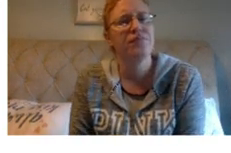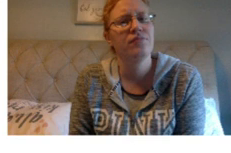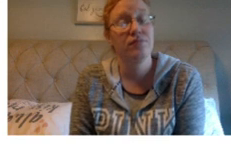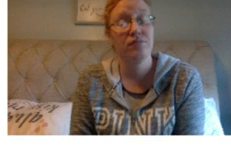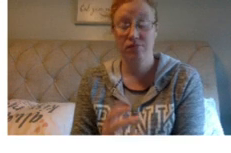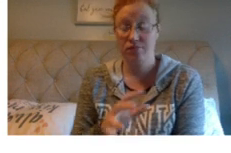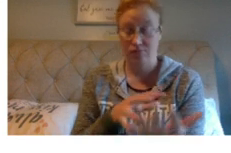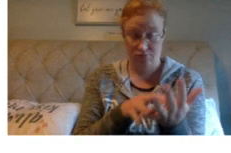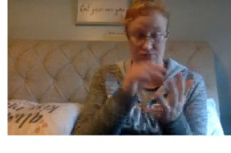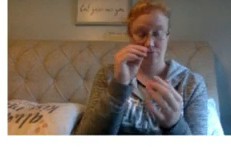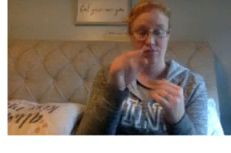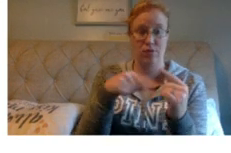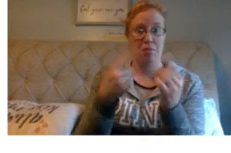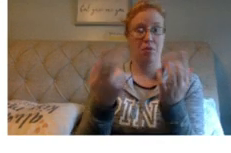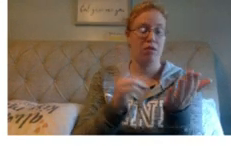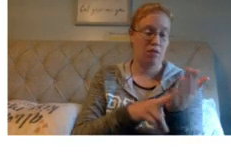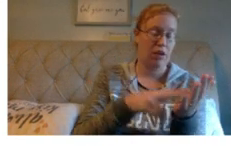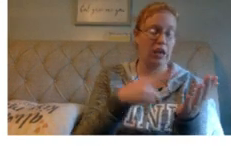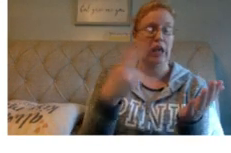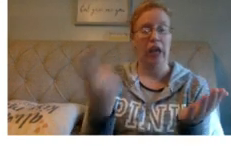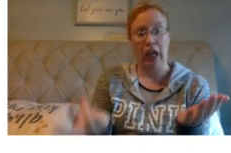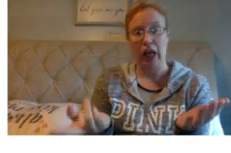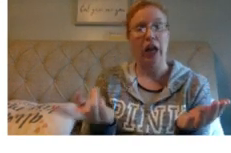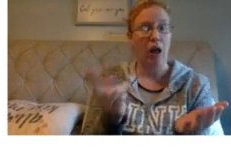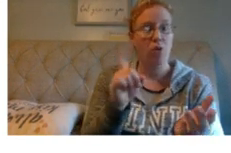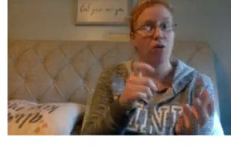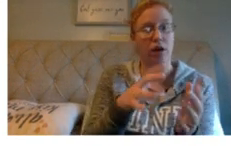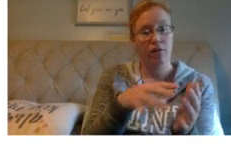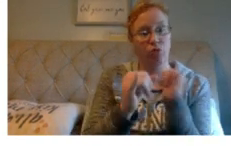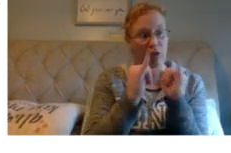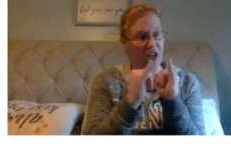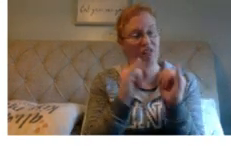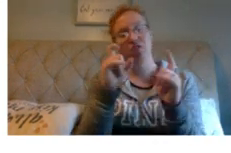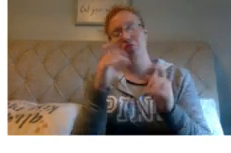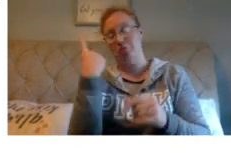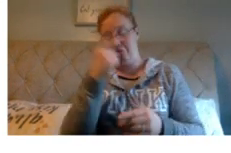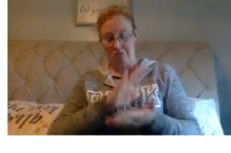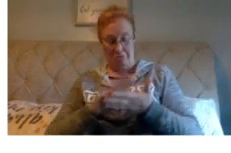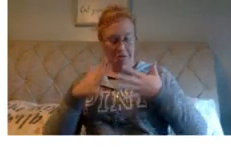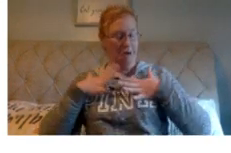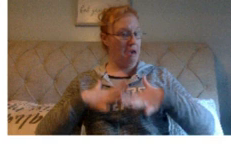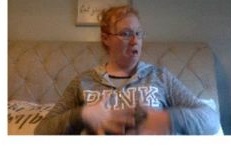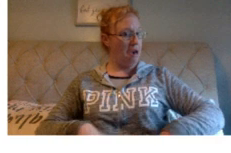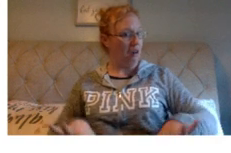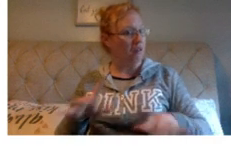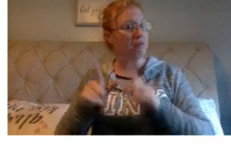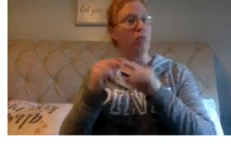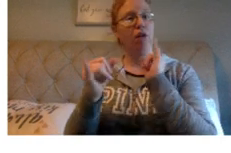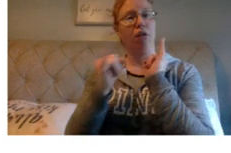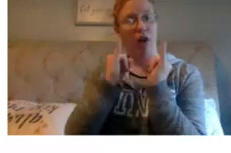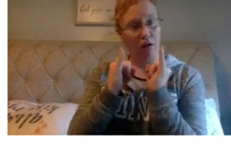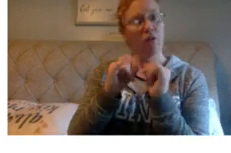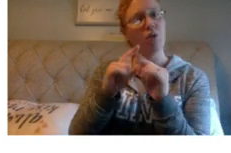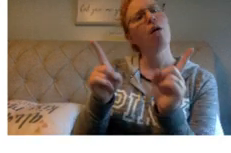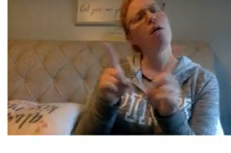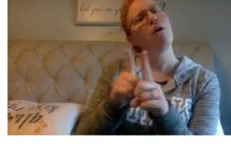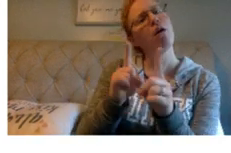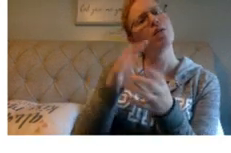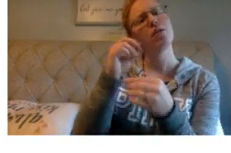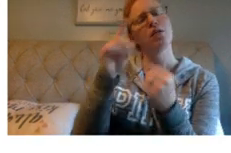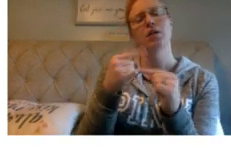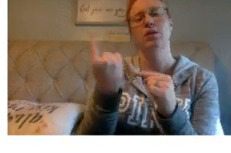We learned about clocking in and out. We learned that you have to interview and you need to look nice when you interview, right? We also learned that